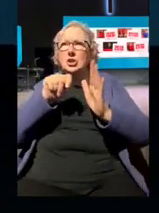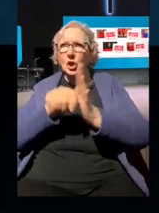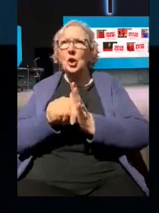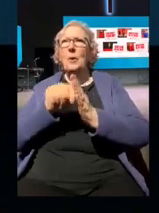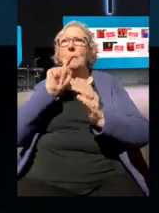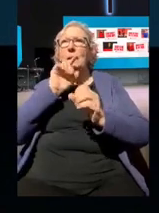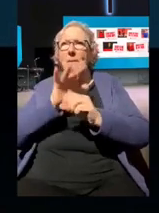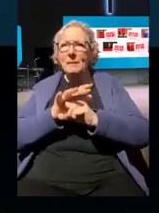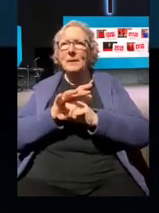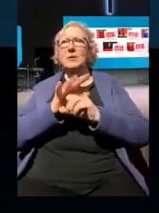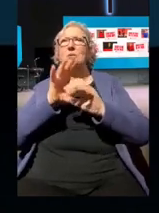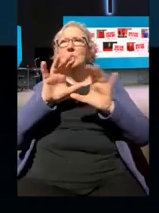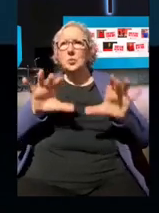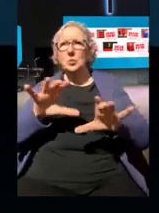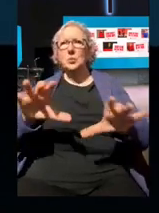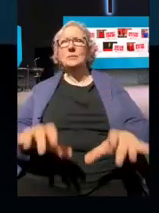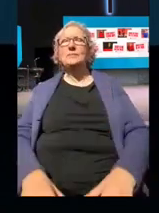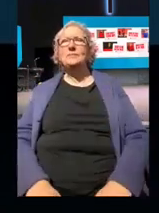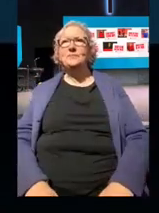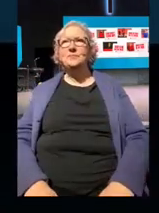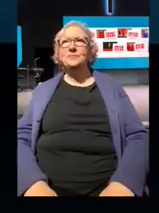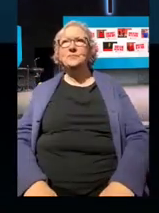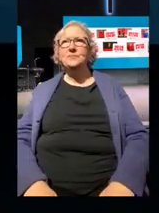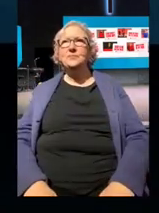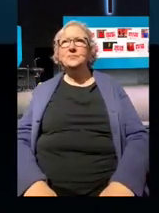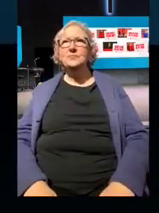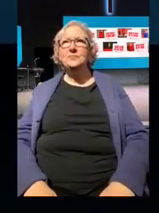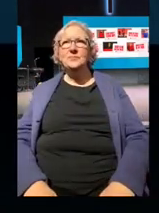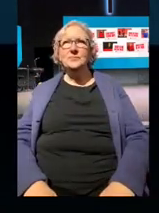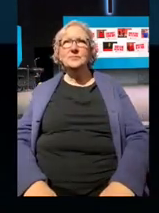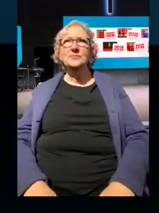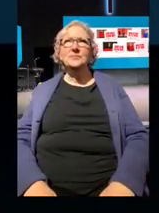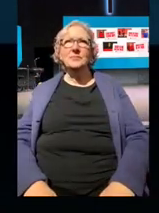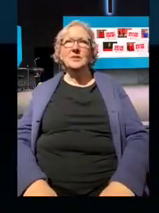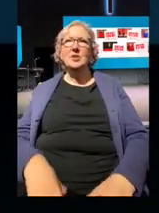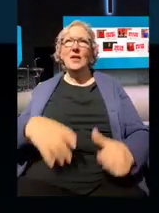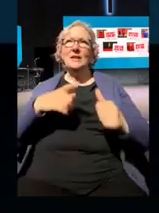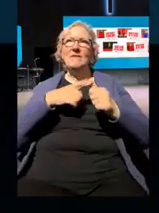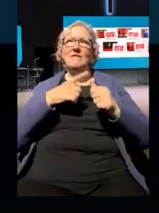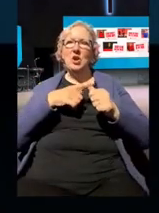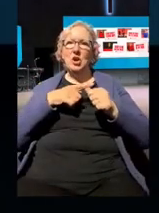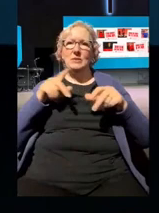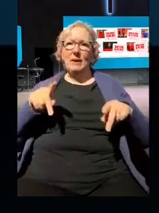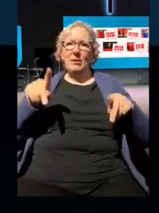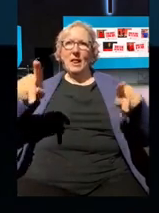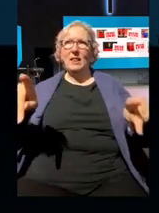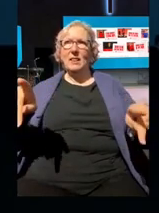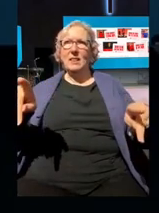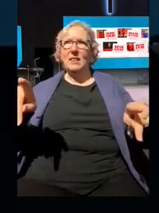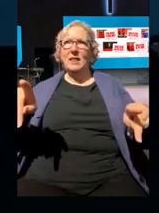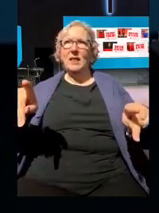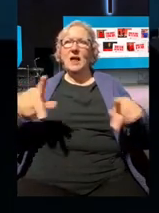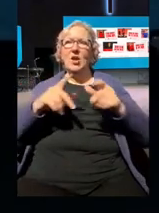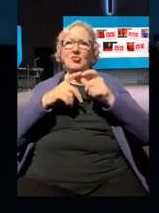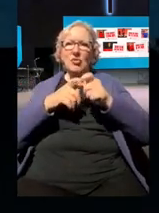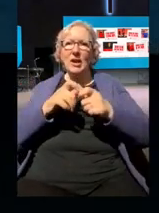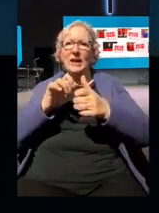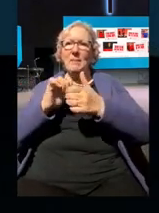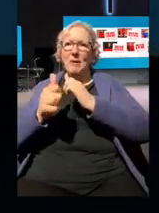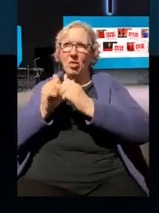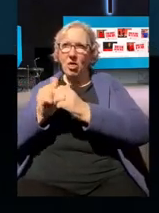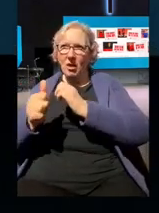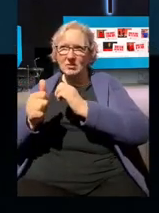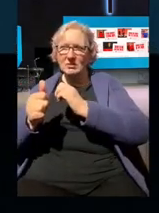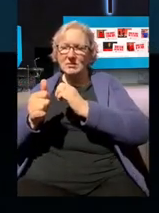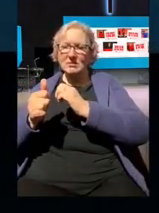embark on. And I think that's the first parallel that running a marathon has with